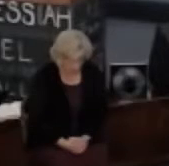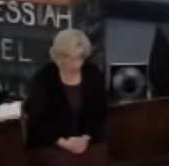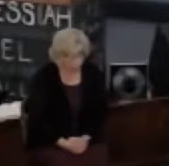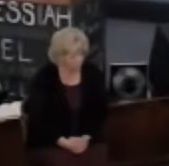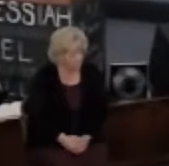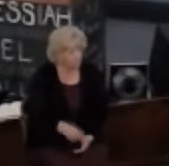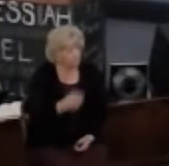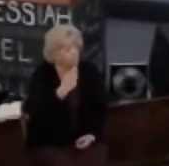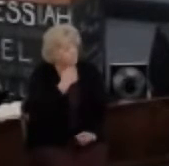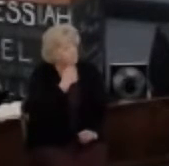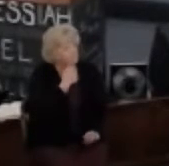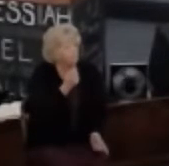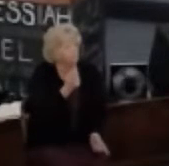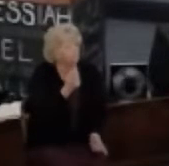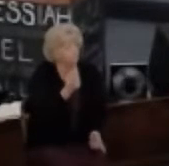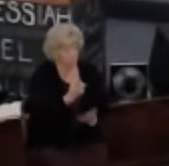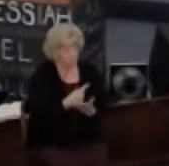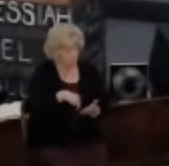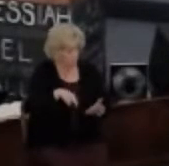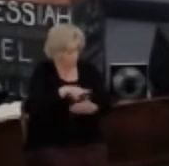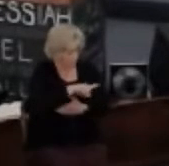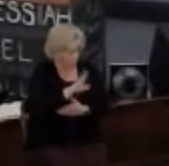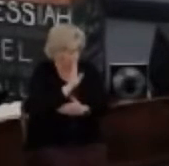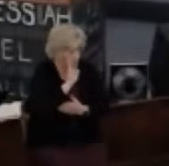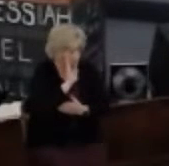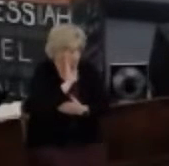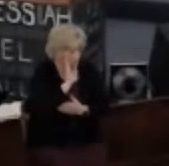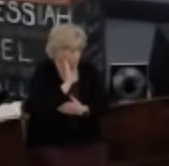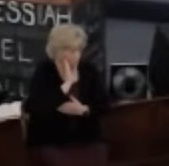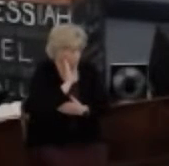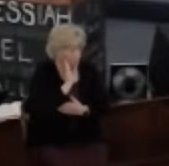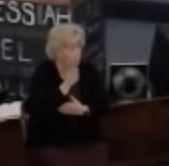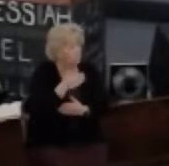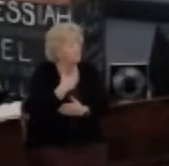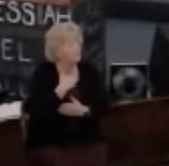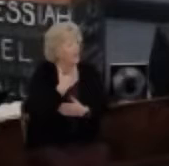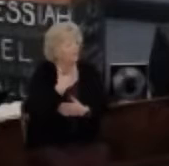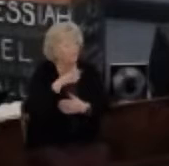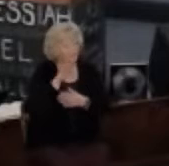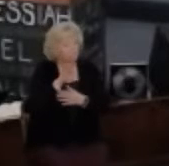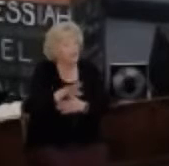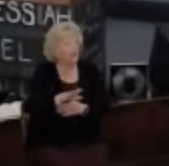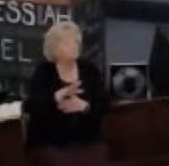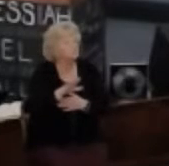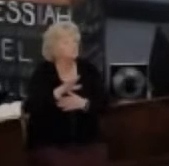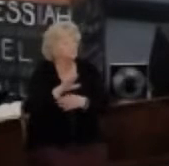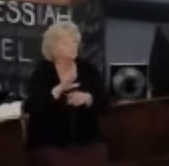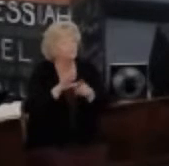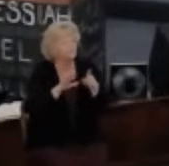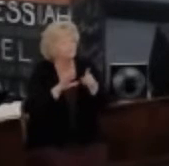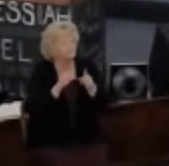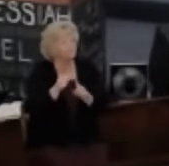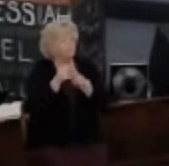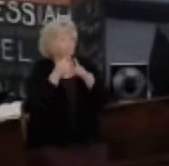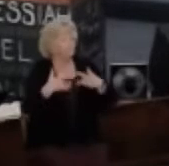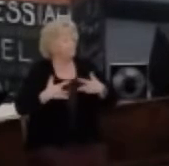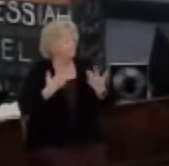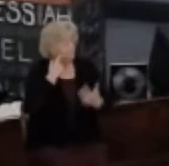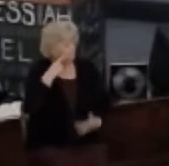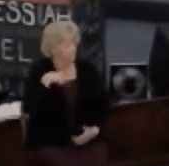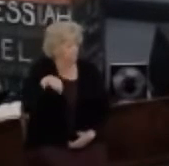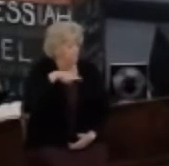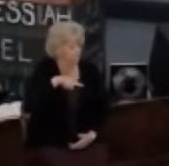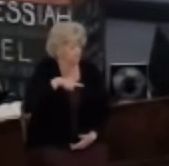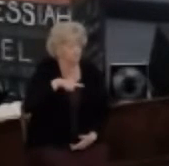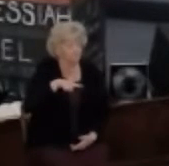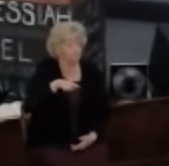Mention to you that next week we're going to be doing ordinations for the pastors. And if you don't know what